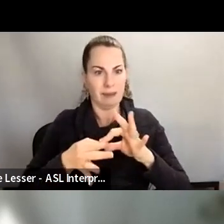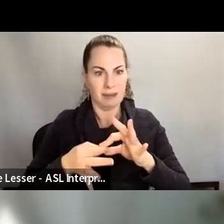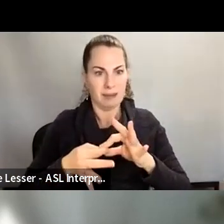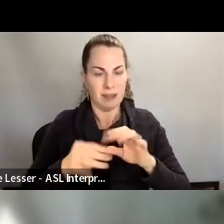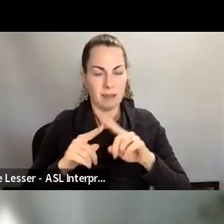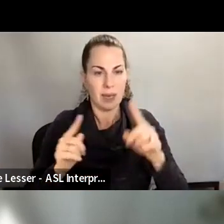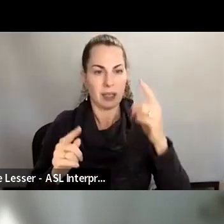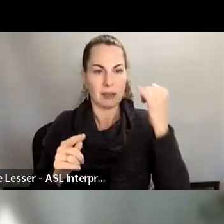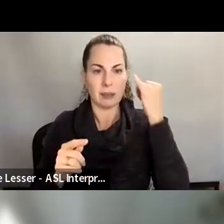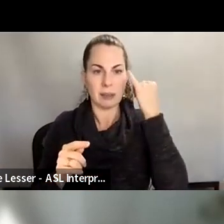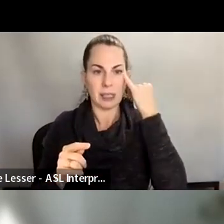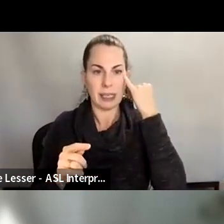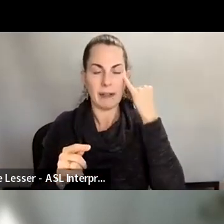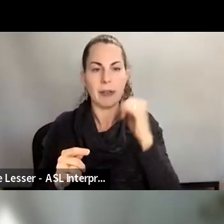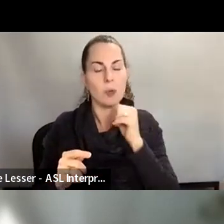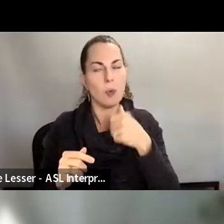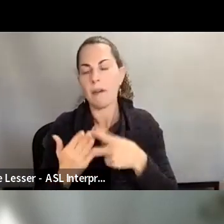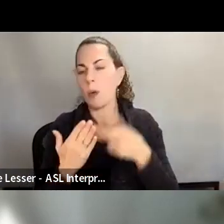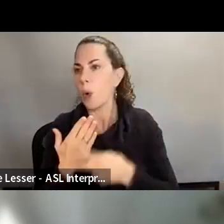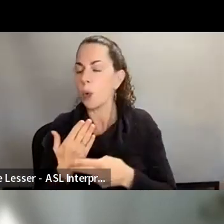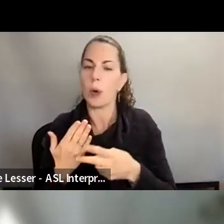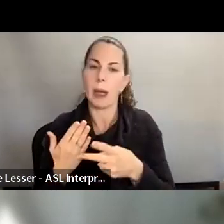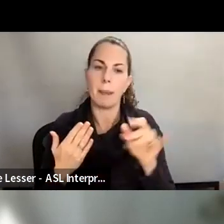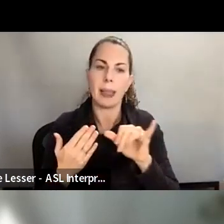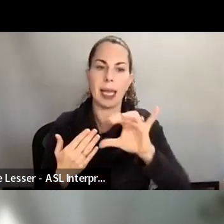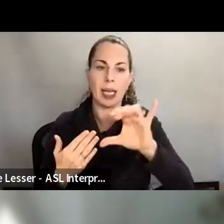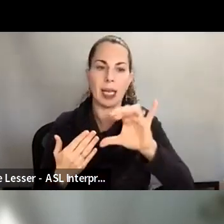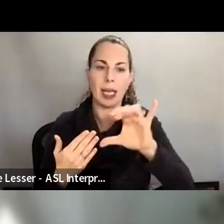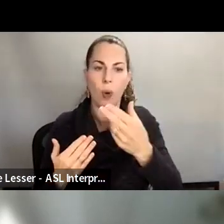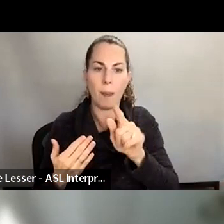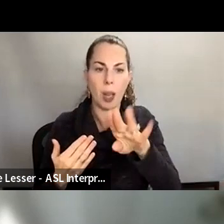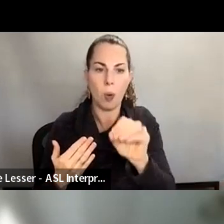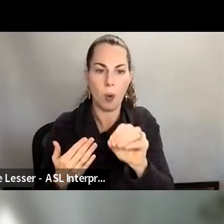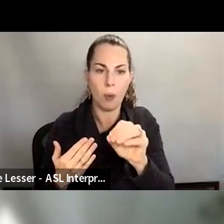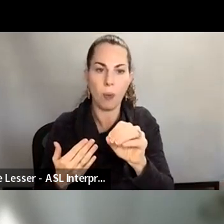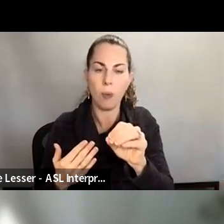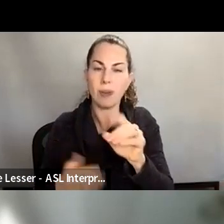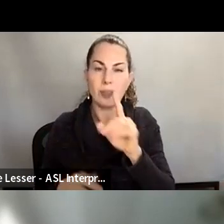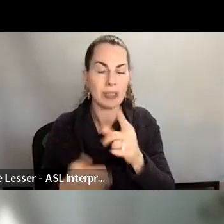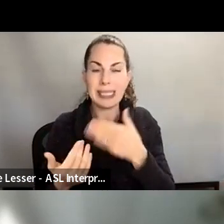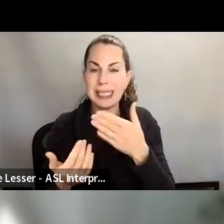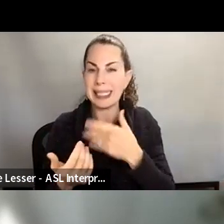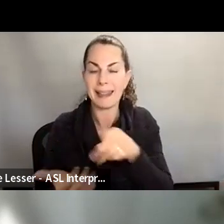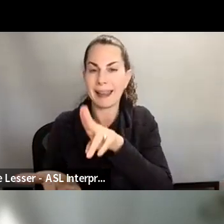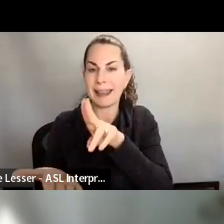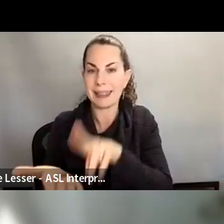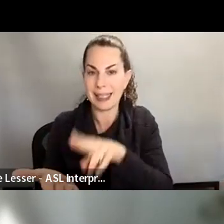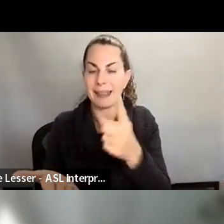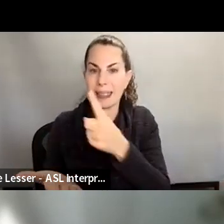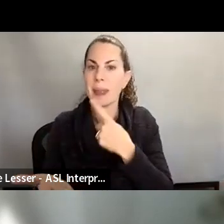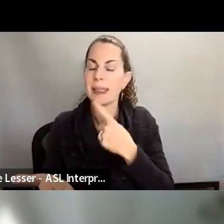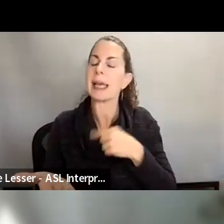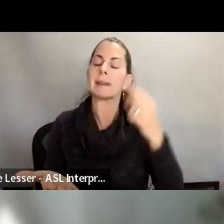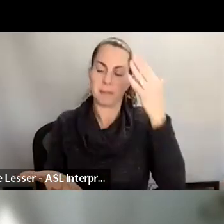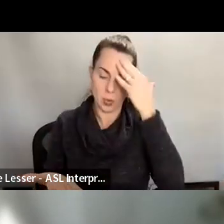have a program like the Yo Hablo or Yo Falo, it's a really easy one to do. They sign an attestation, say that they know they're not able